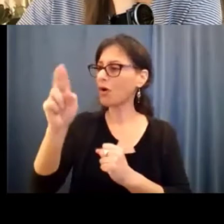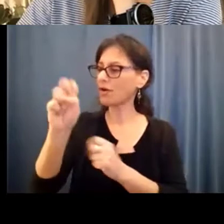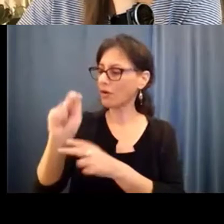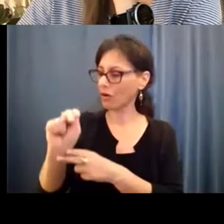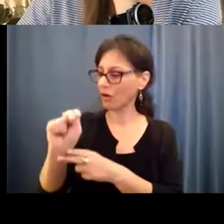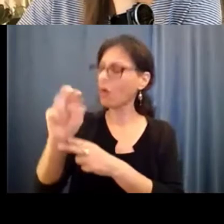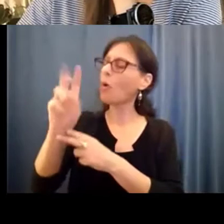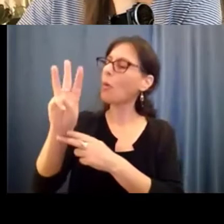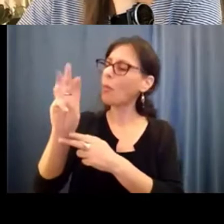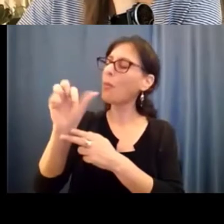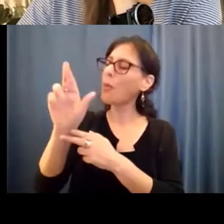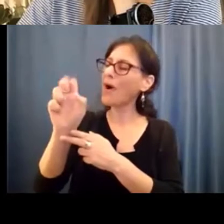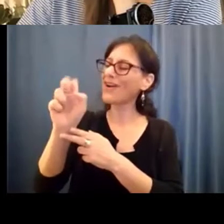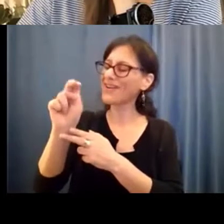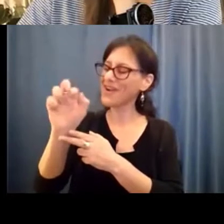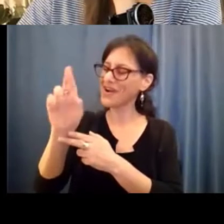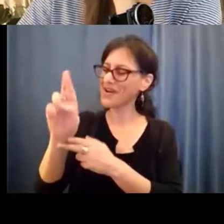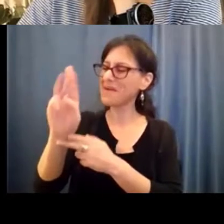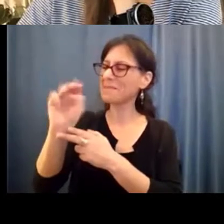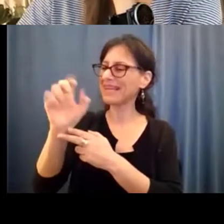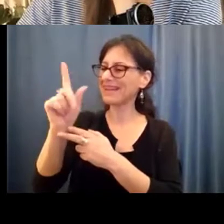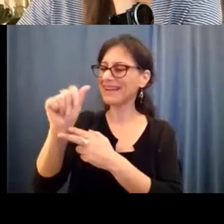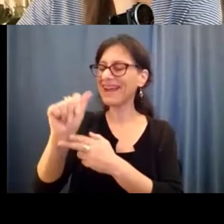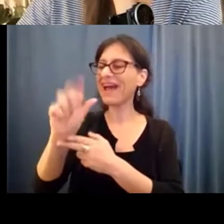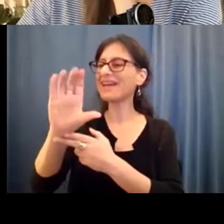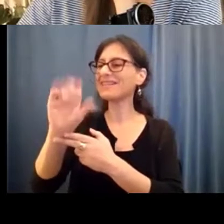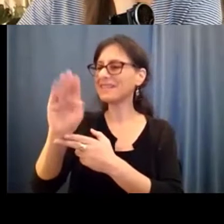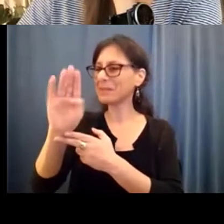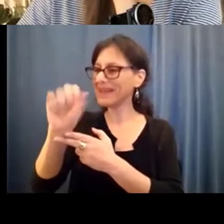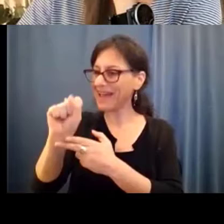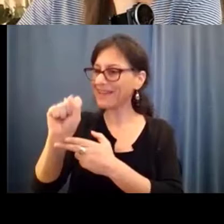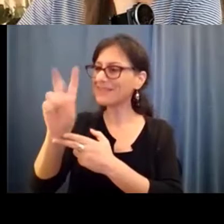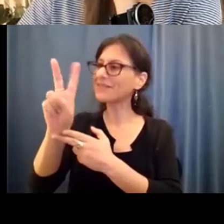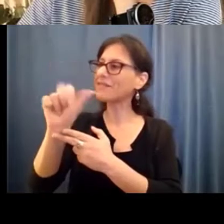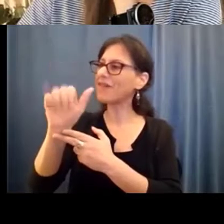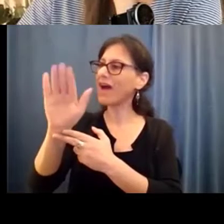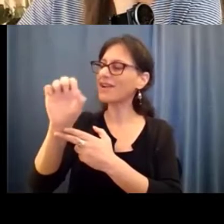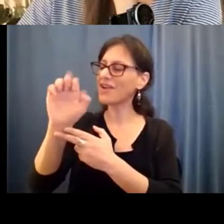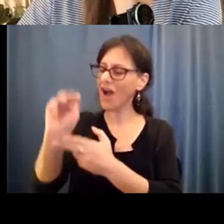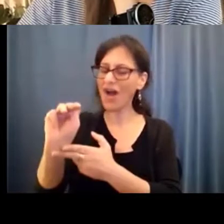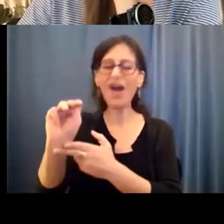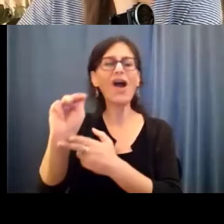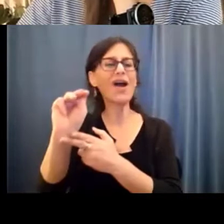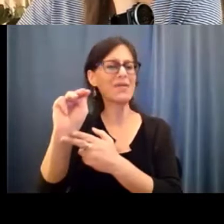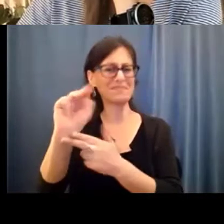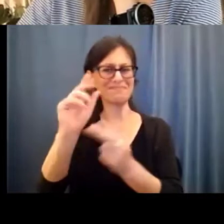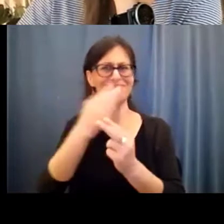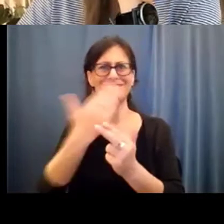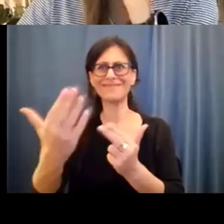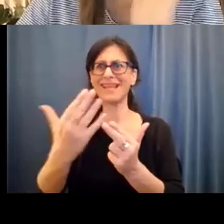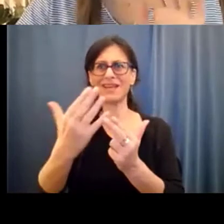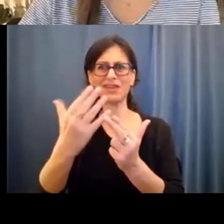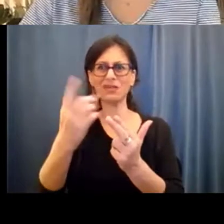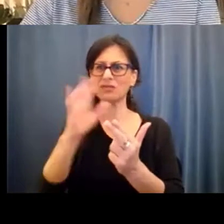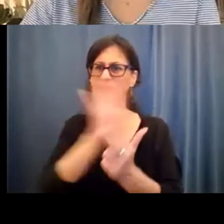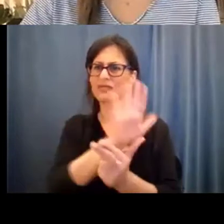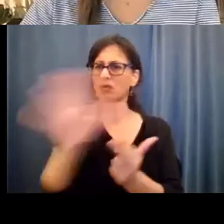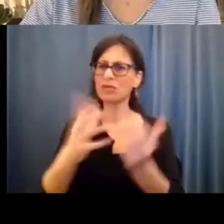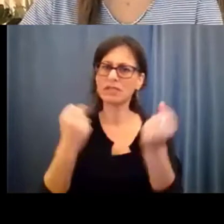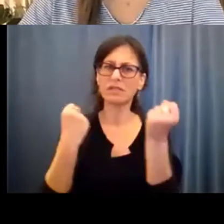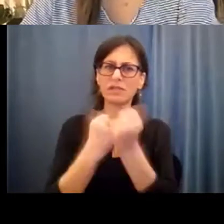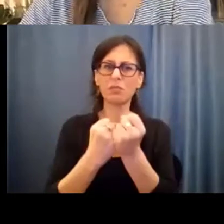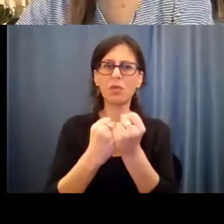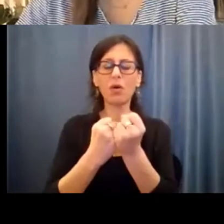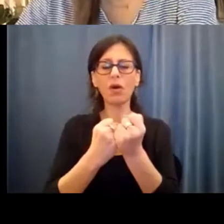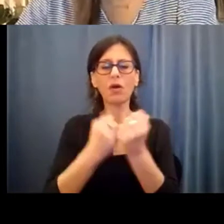and Comcast NBC Universal and Viacom CBS. Thank you so much for everything you do to